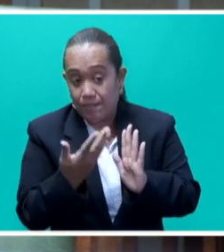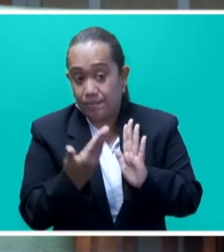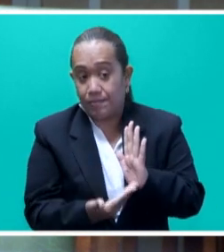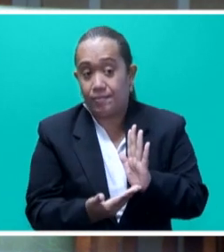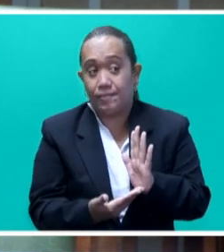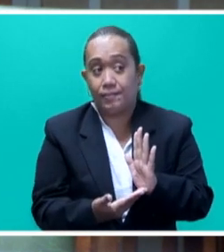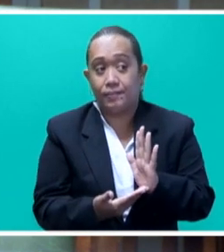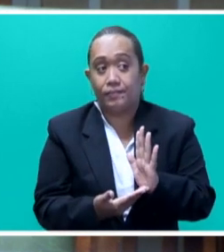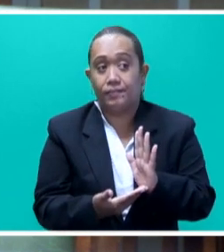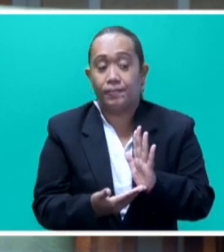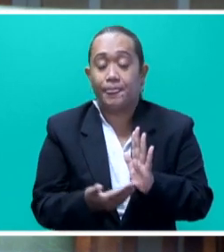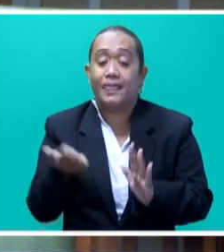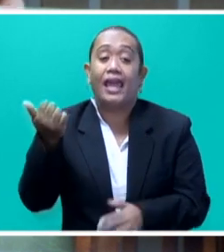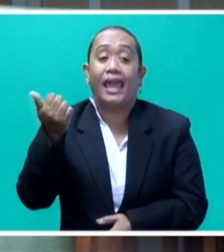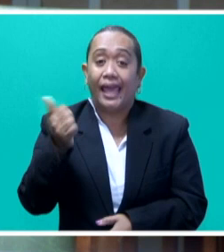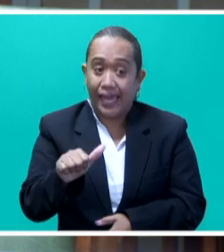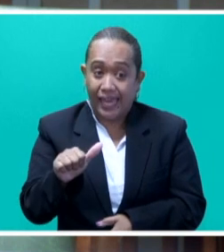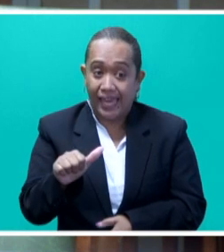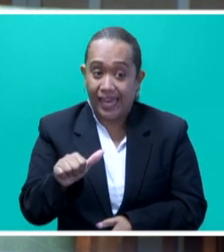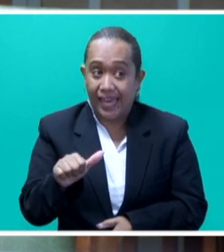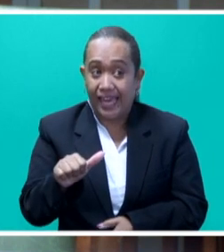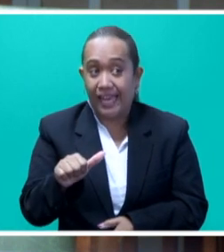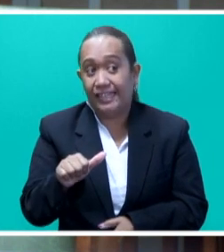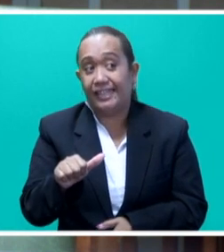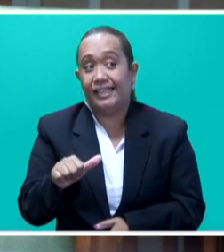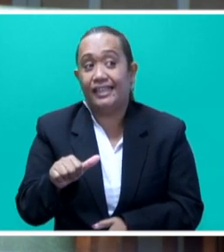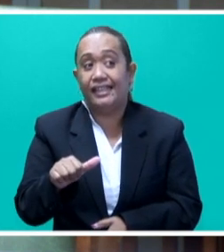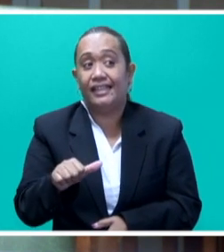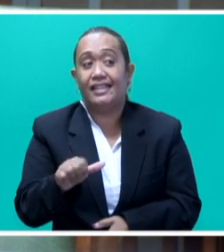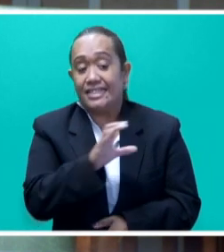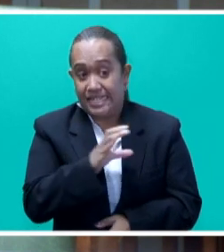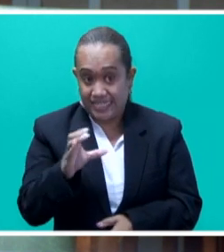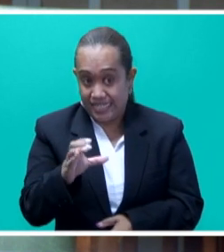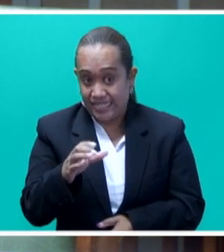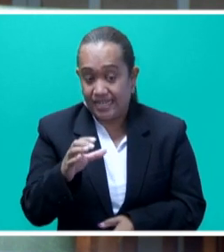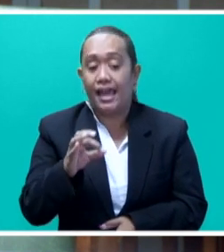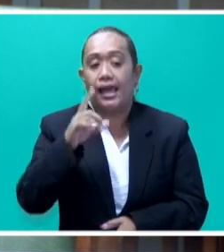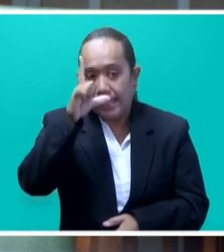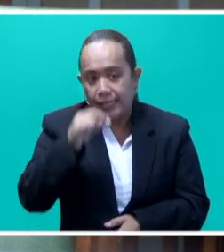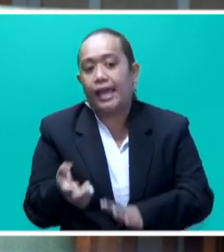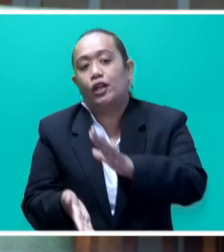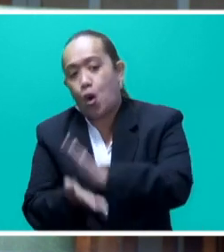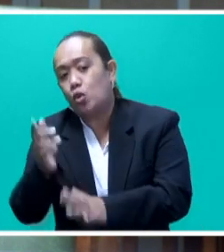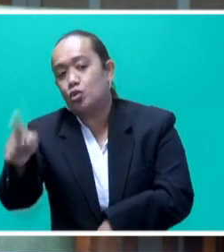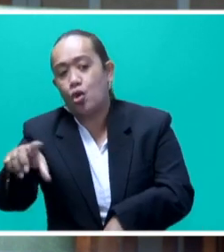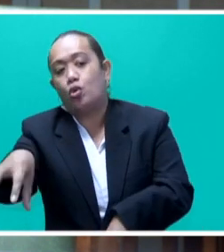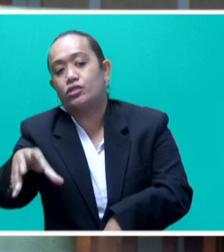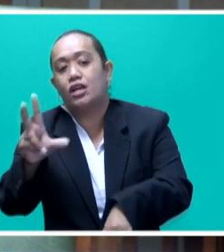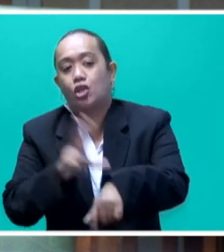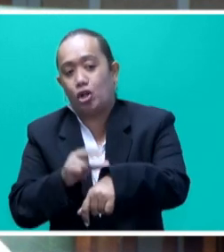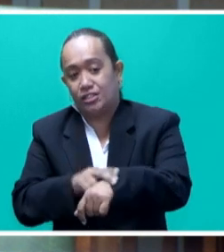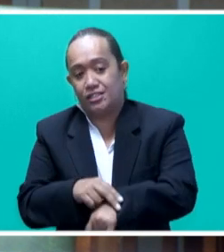citizen that usually does not go to a private doctor can go to these doctors. They